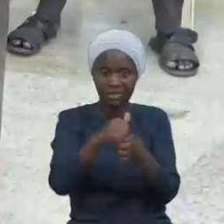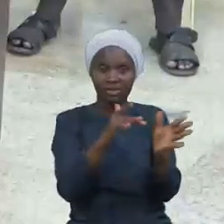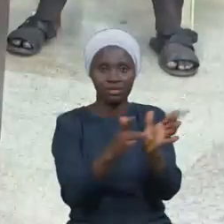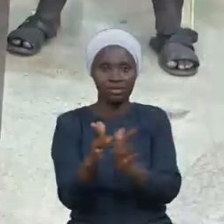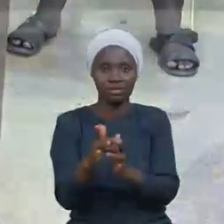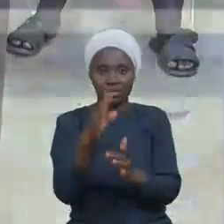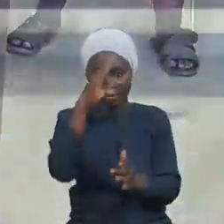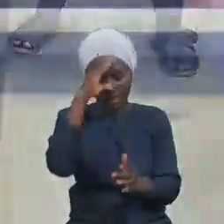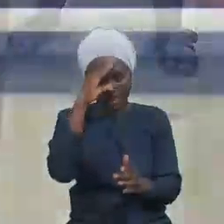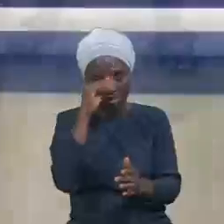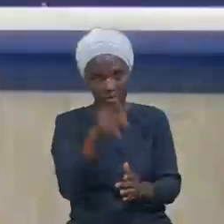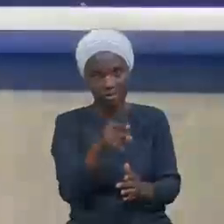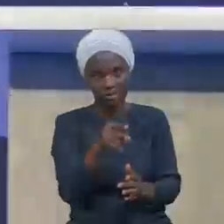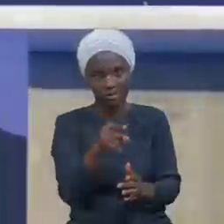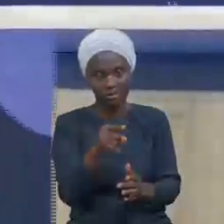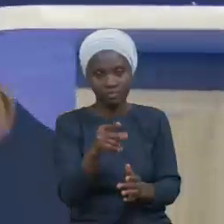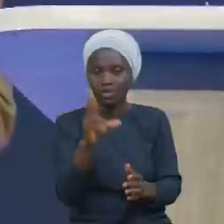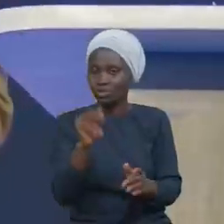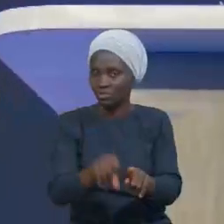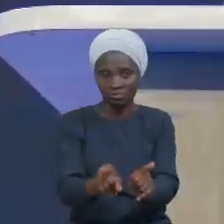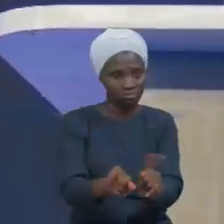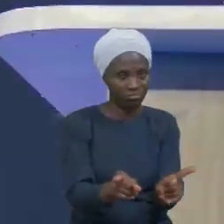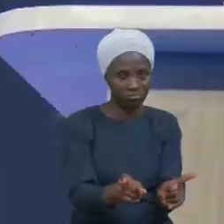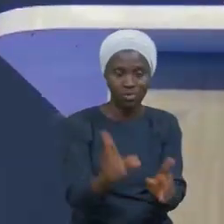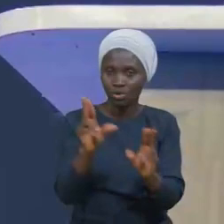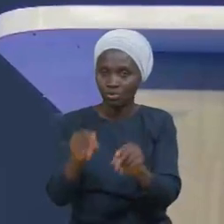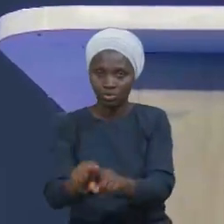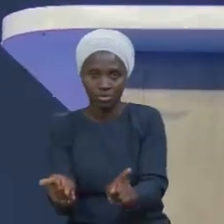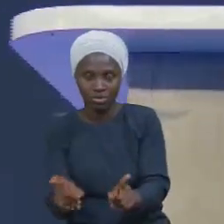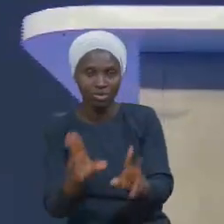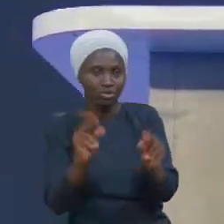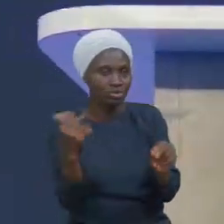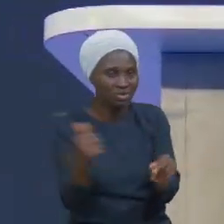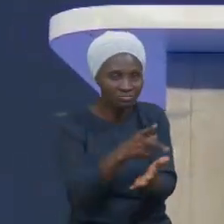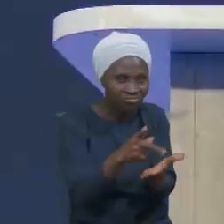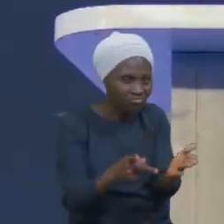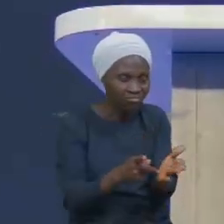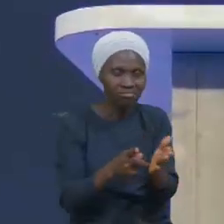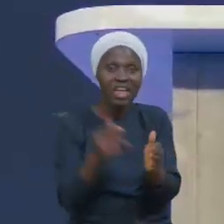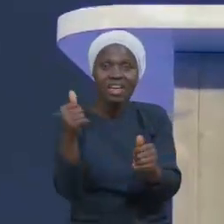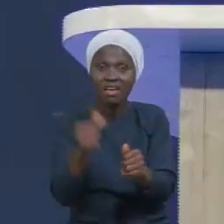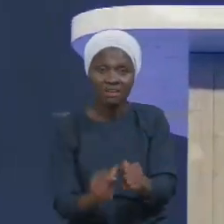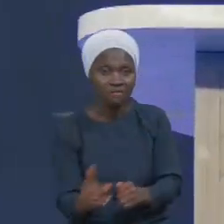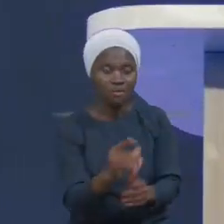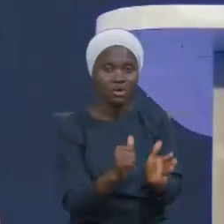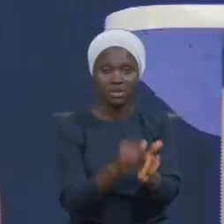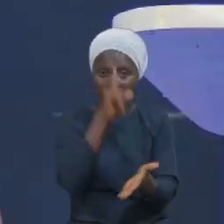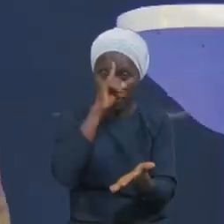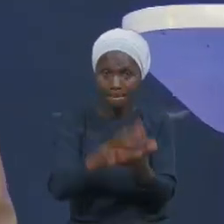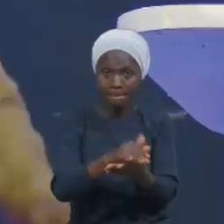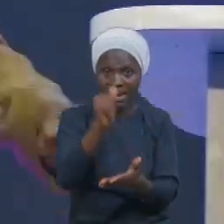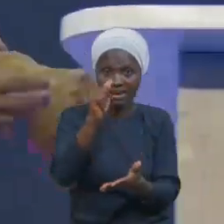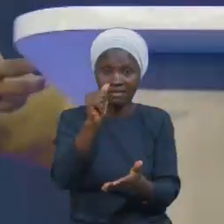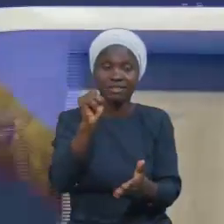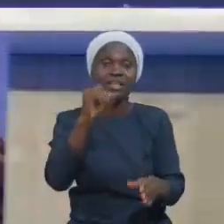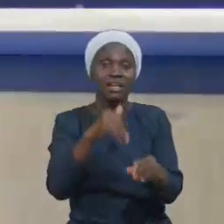Him, no discrimination, or her, no discrimination, no partiality. Everyone that believes in